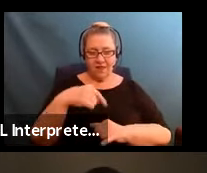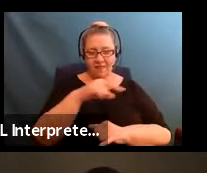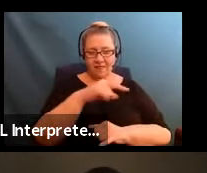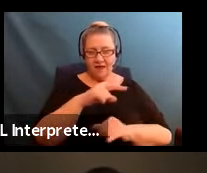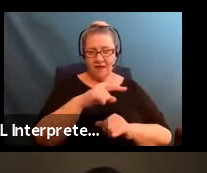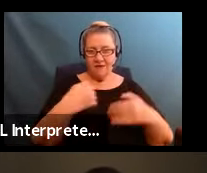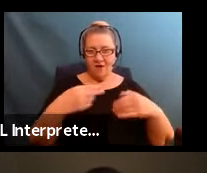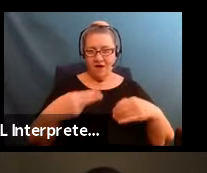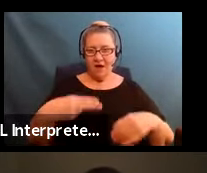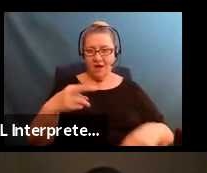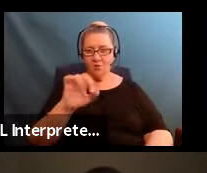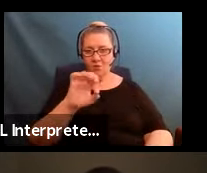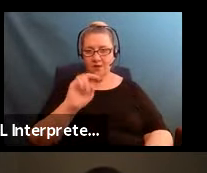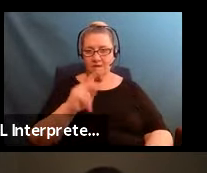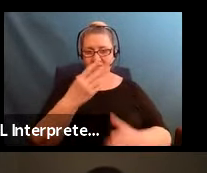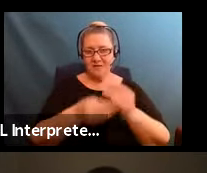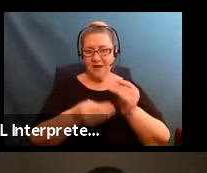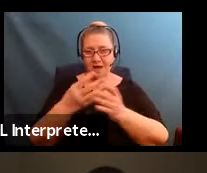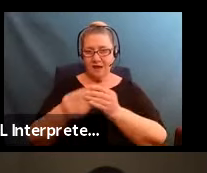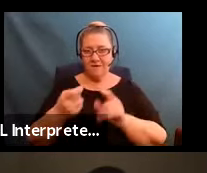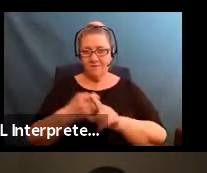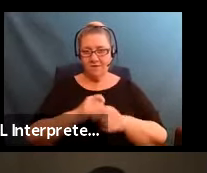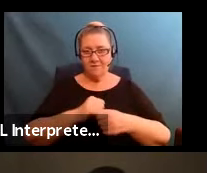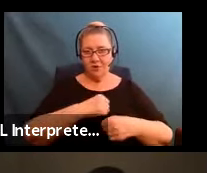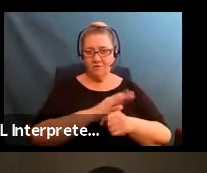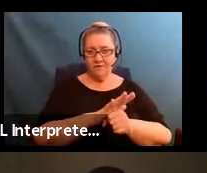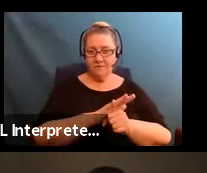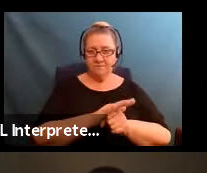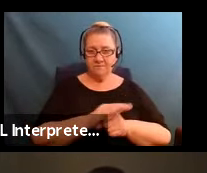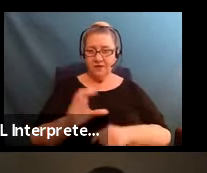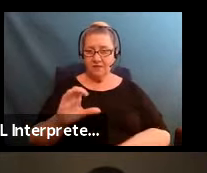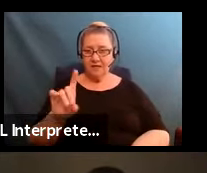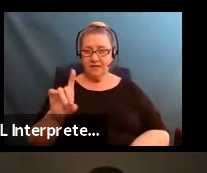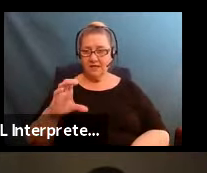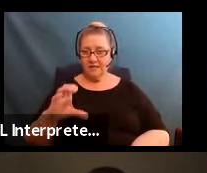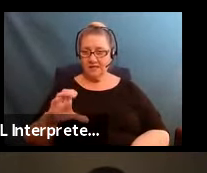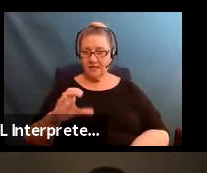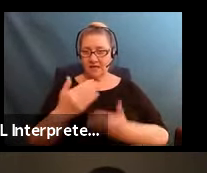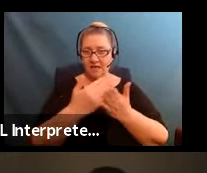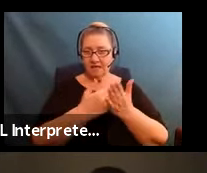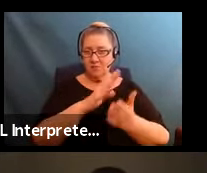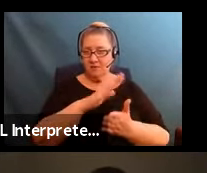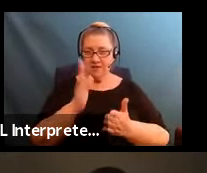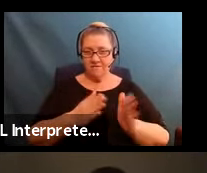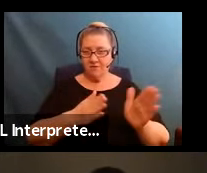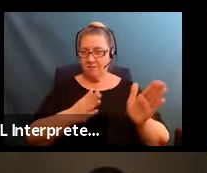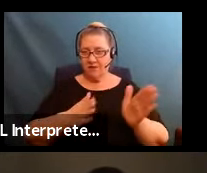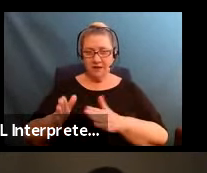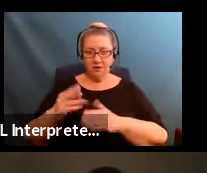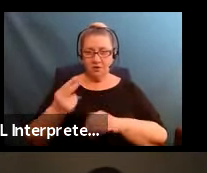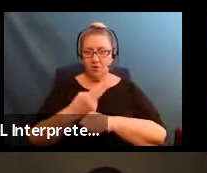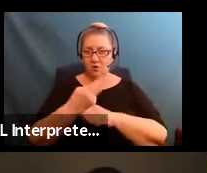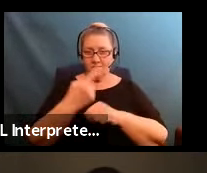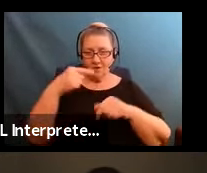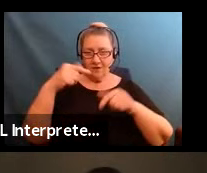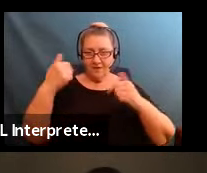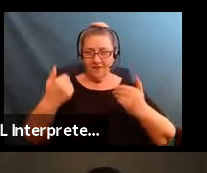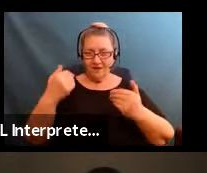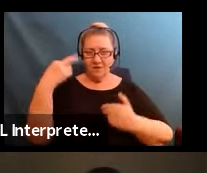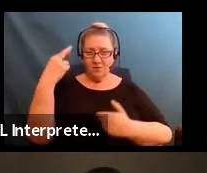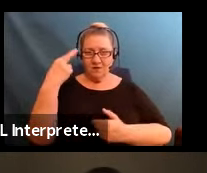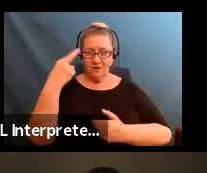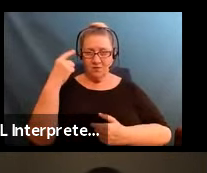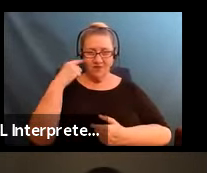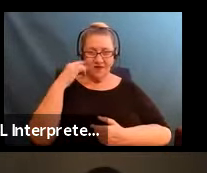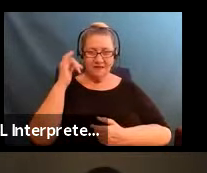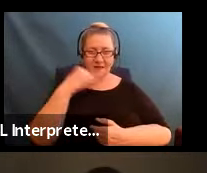COVID, which is a broad, diverse category. The CDC list was never intended to be used for this purpose, and we think it's a